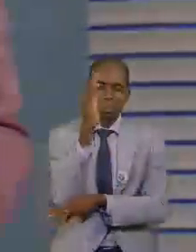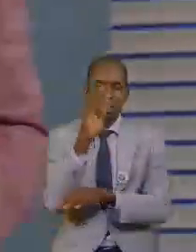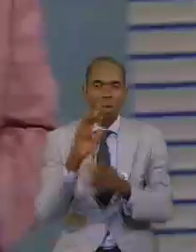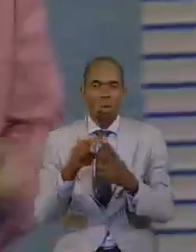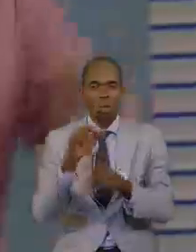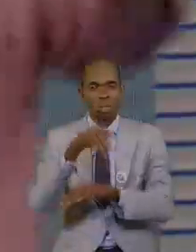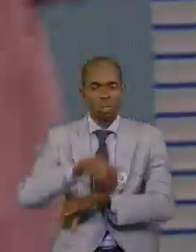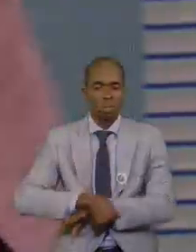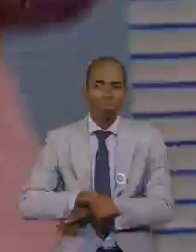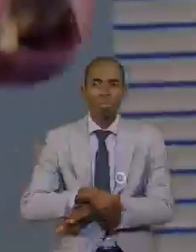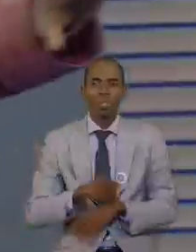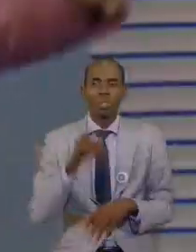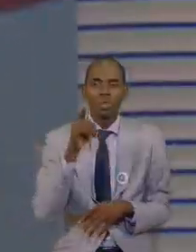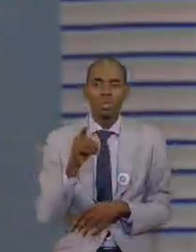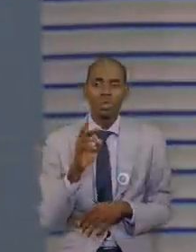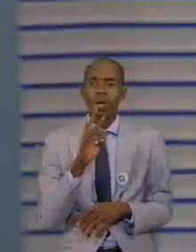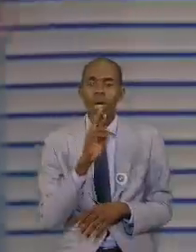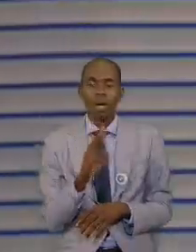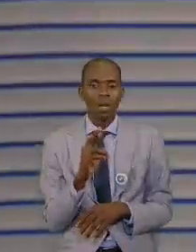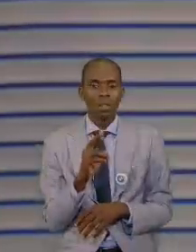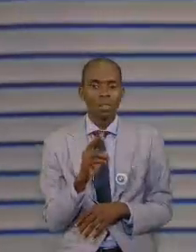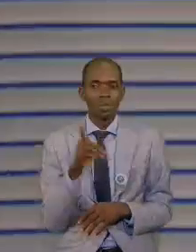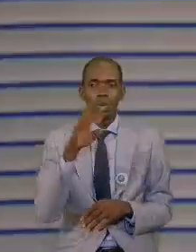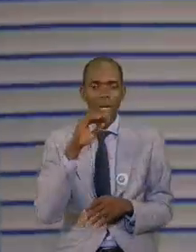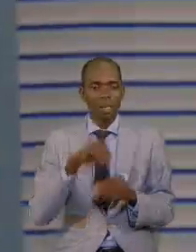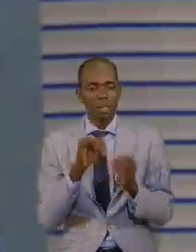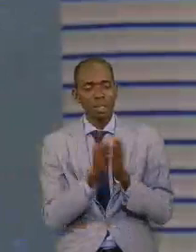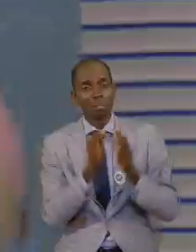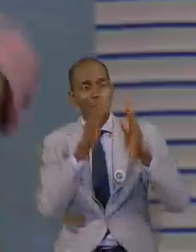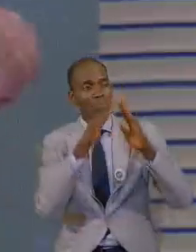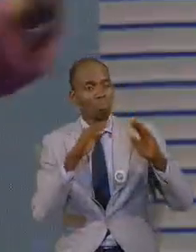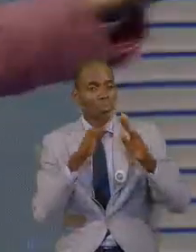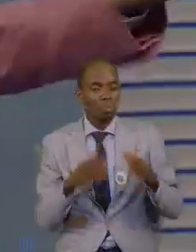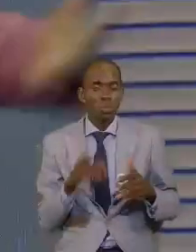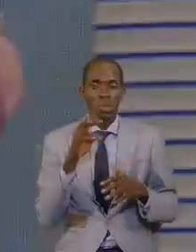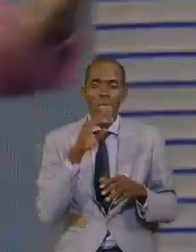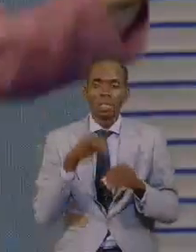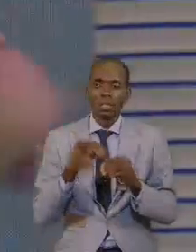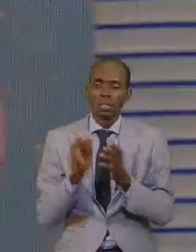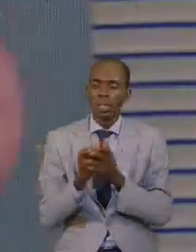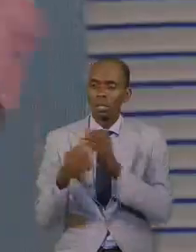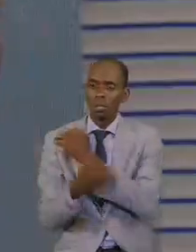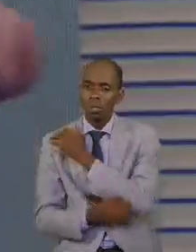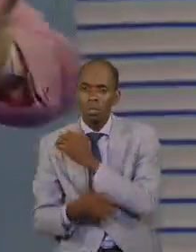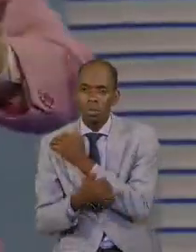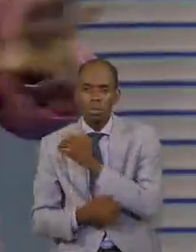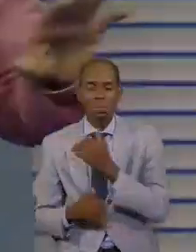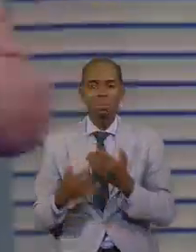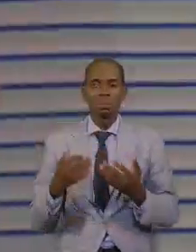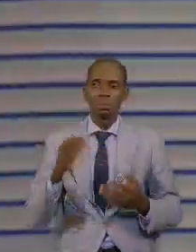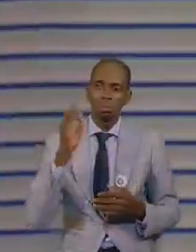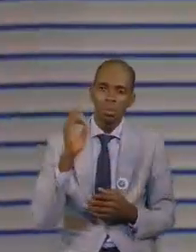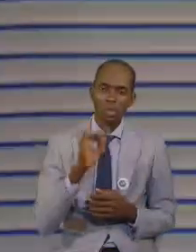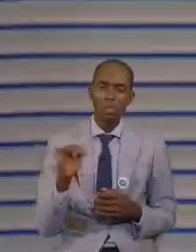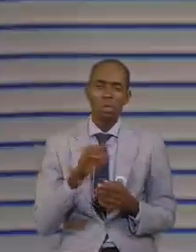You are in that town, you are in that village, you are in that place. I am in my country or maybe another country ministering. When the